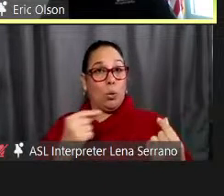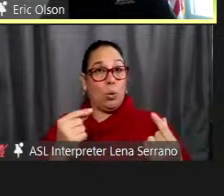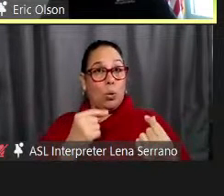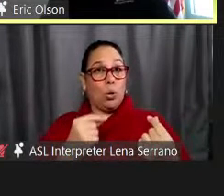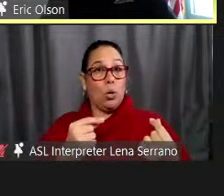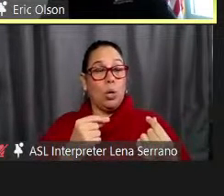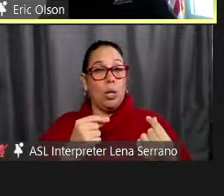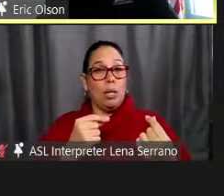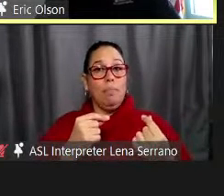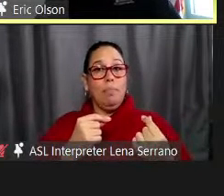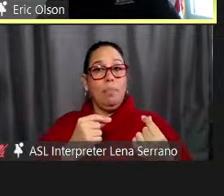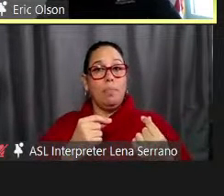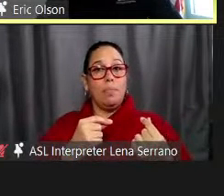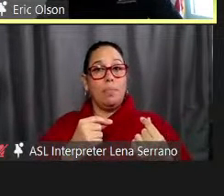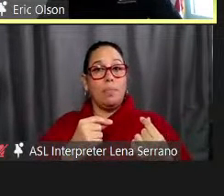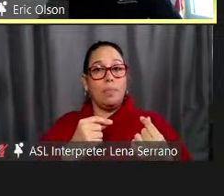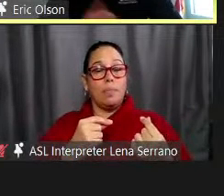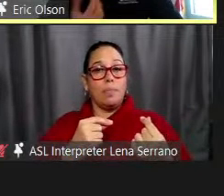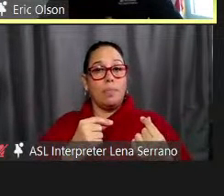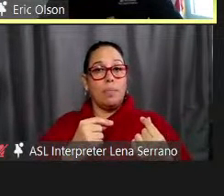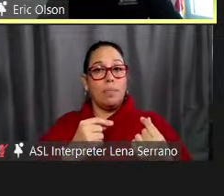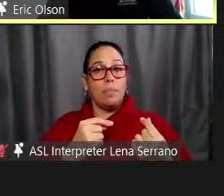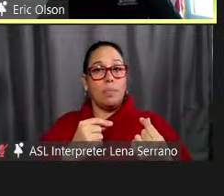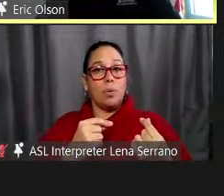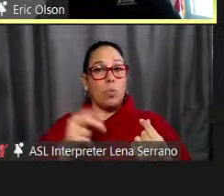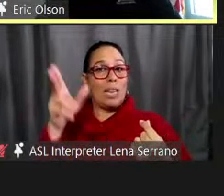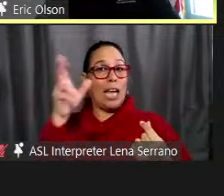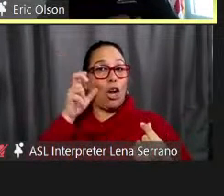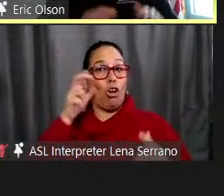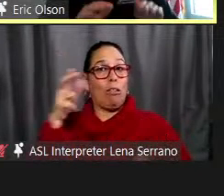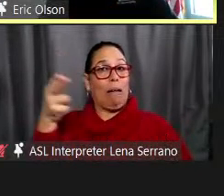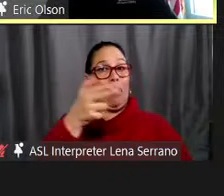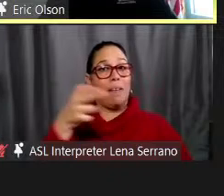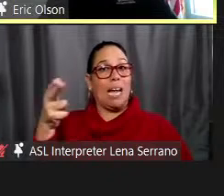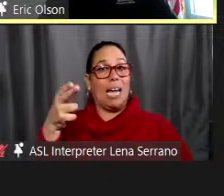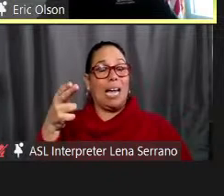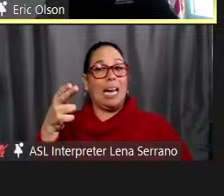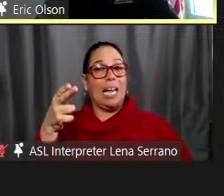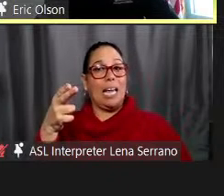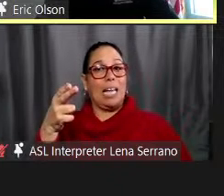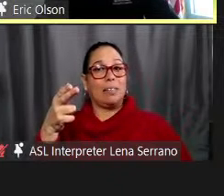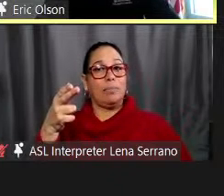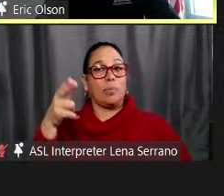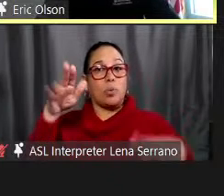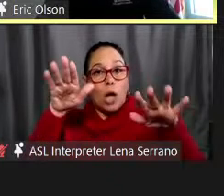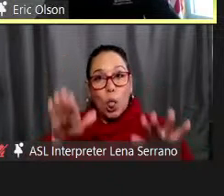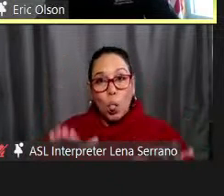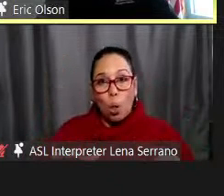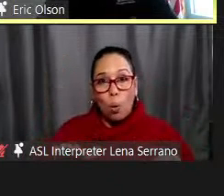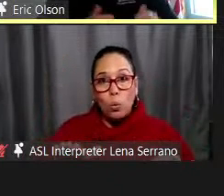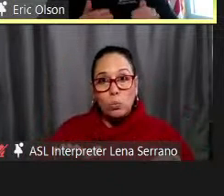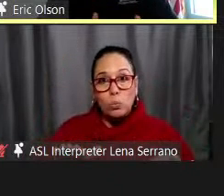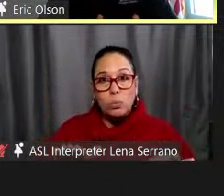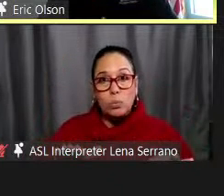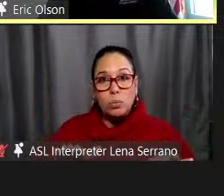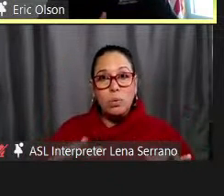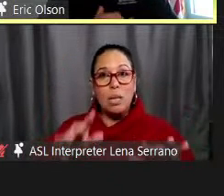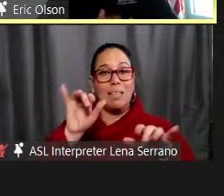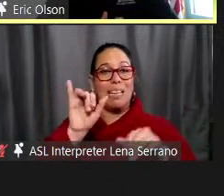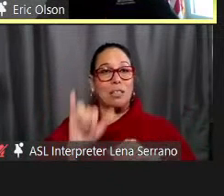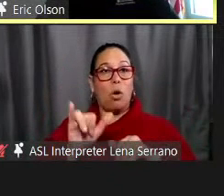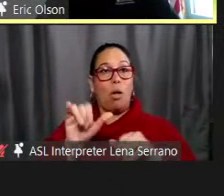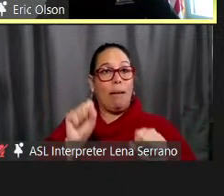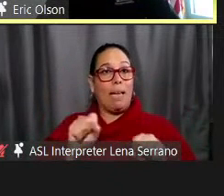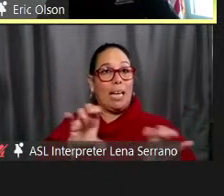center stage, near the stage, is once they heard the gunfire, they immediately got themselves down low to the ground. And if that's all I can do in